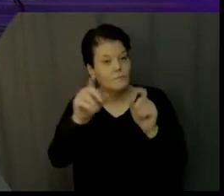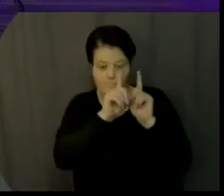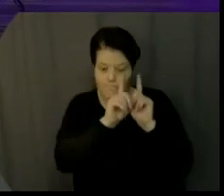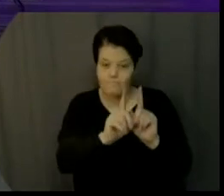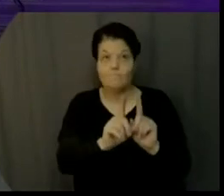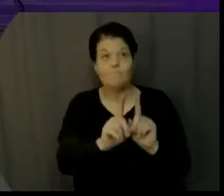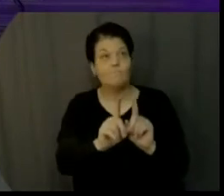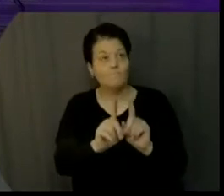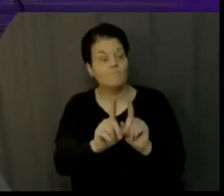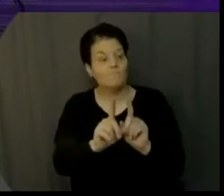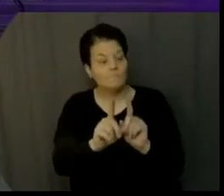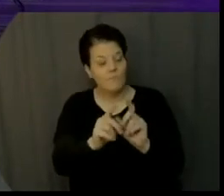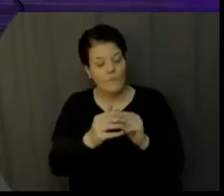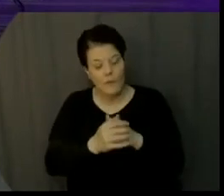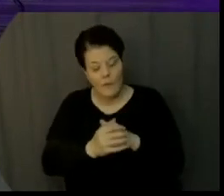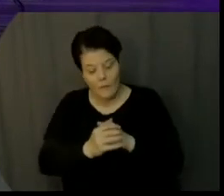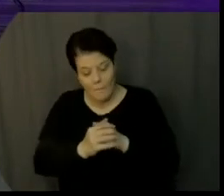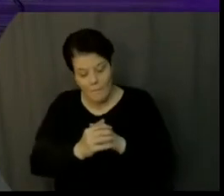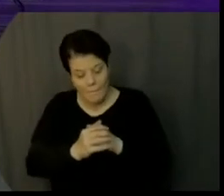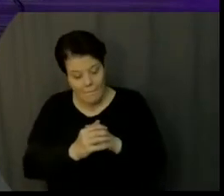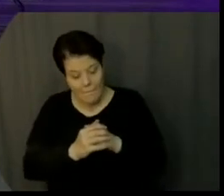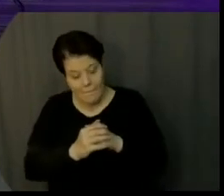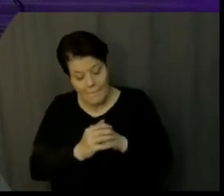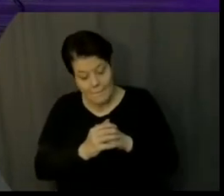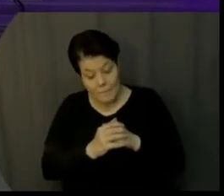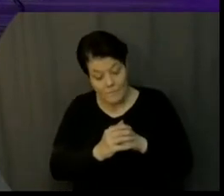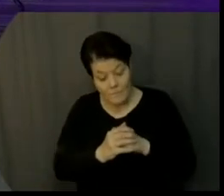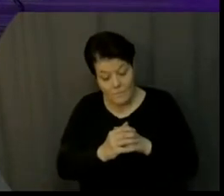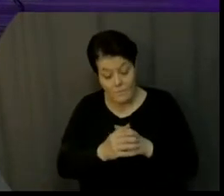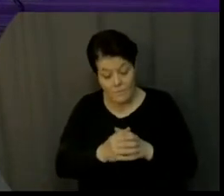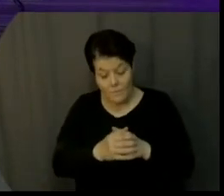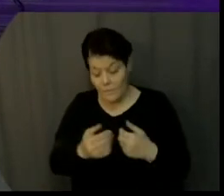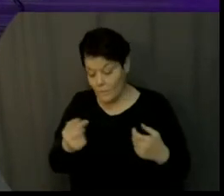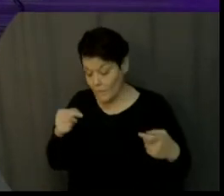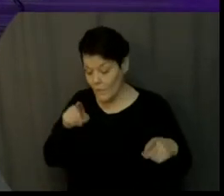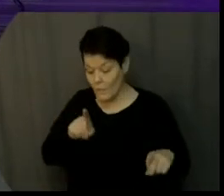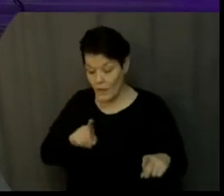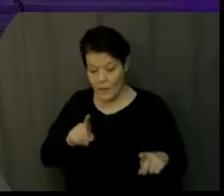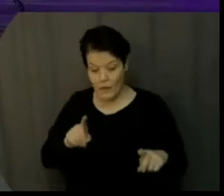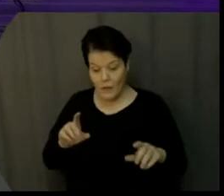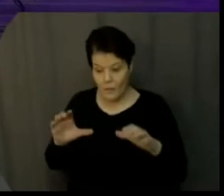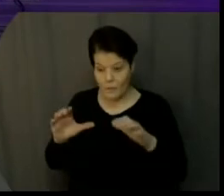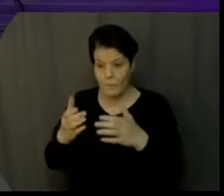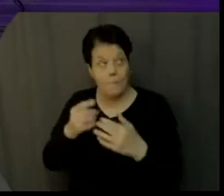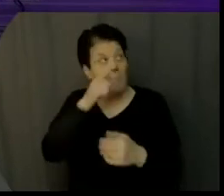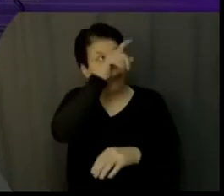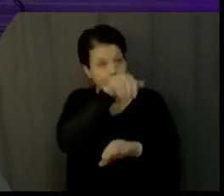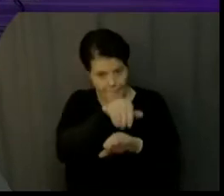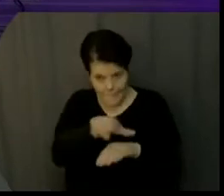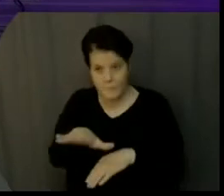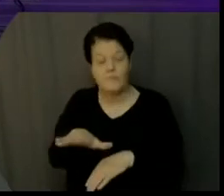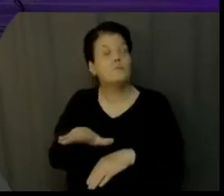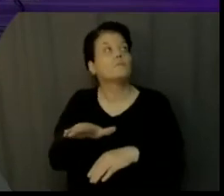Lord, we're mindful of the fact when you dismissed or commissioned the disciples, you sent them out in twos.